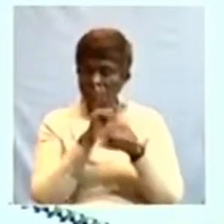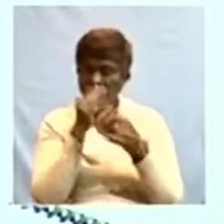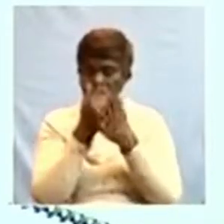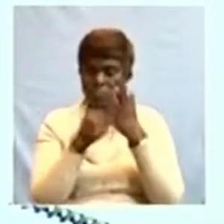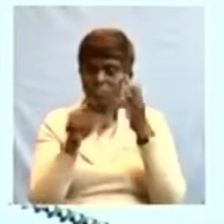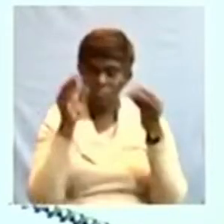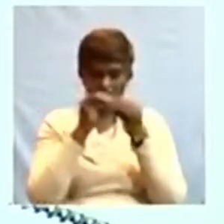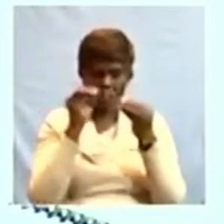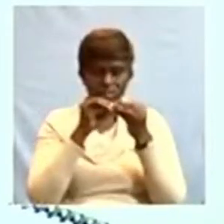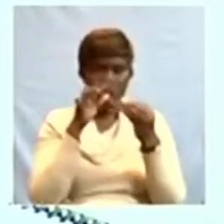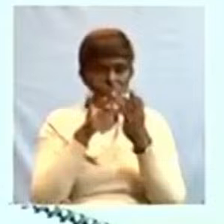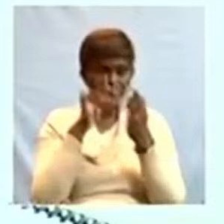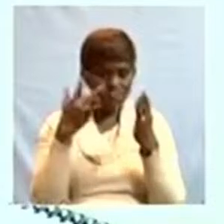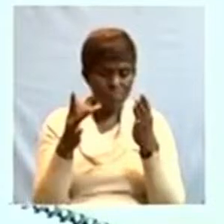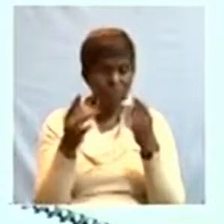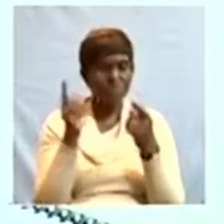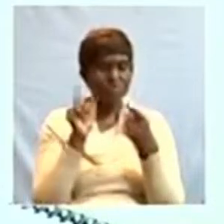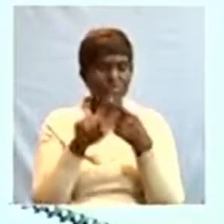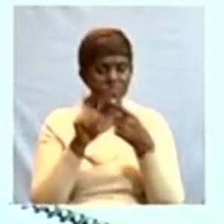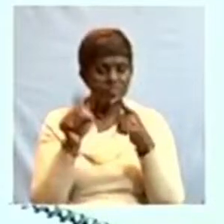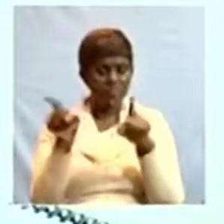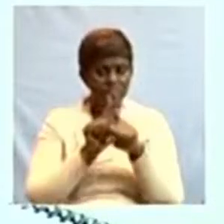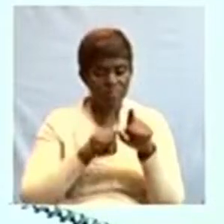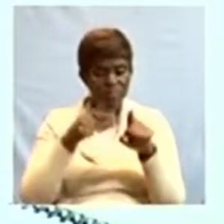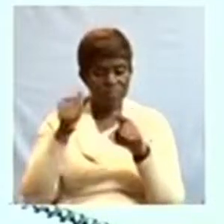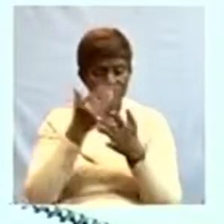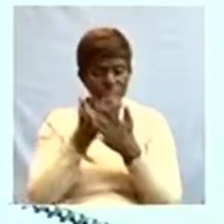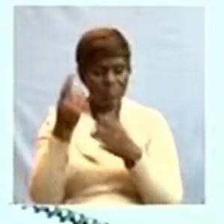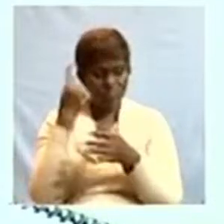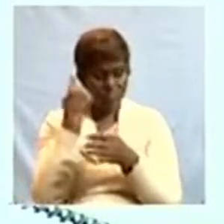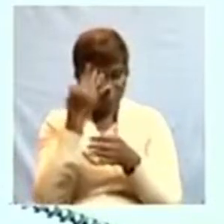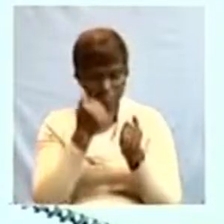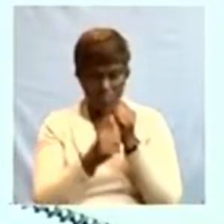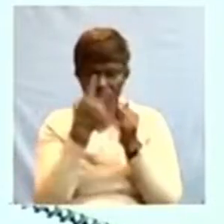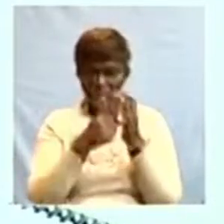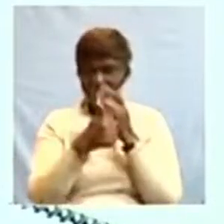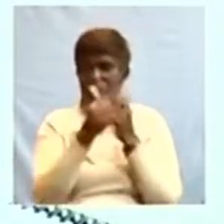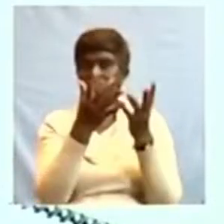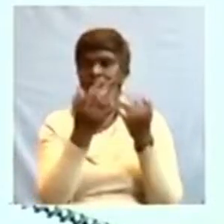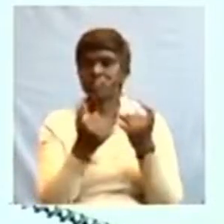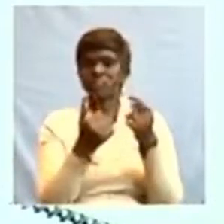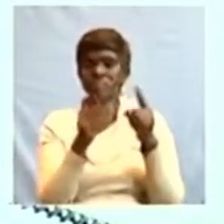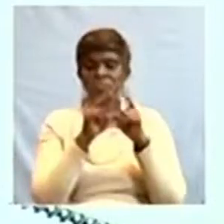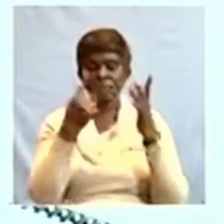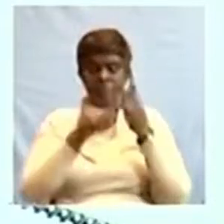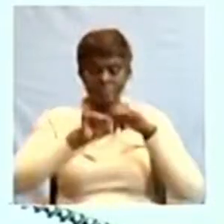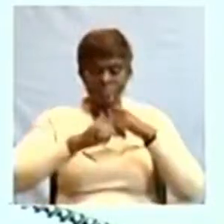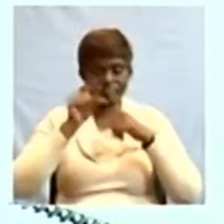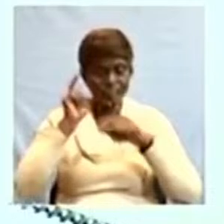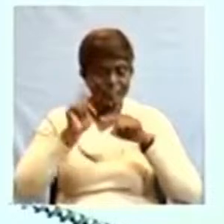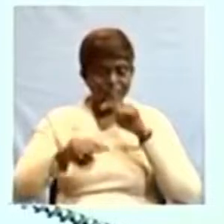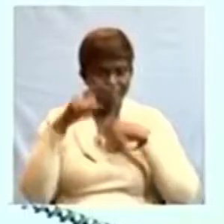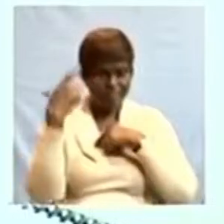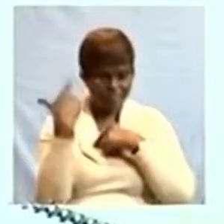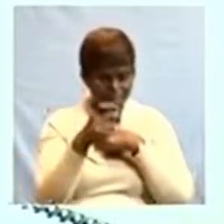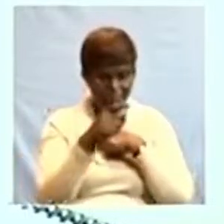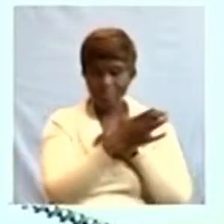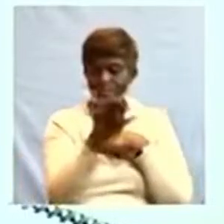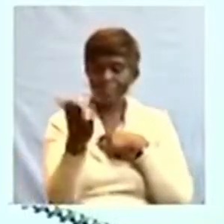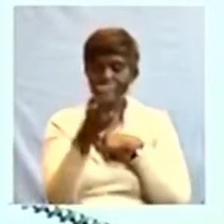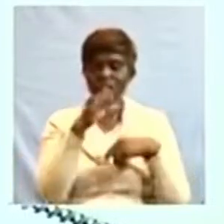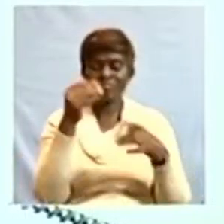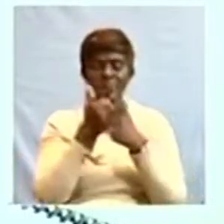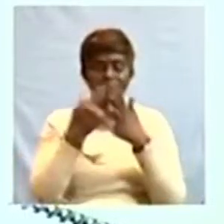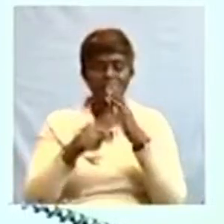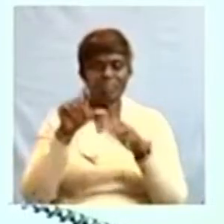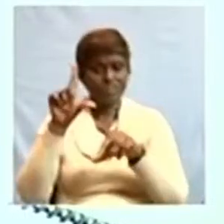the more expensive one, and they bought that one because that's what they wanted. So we cannot impose on them that, oh, they